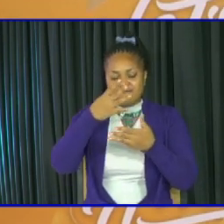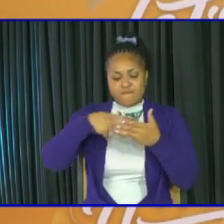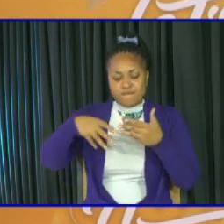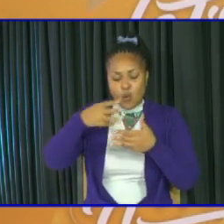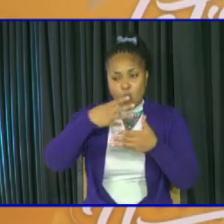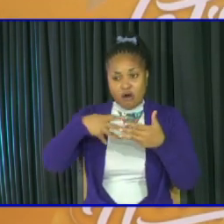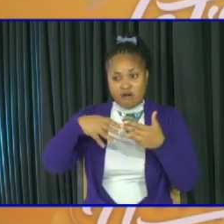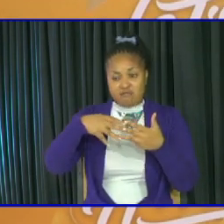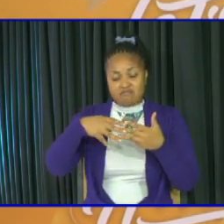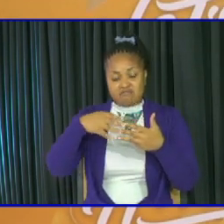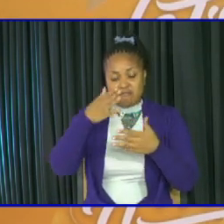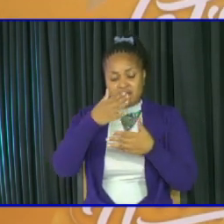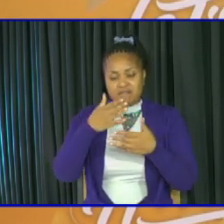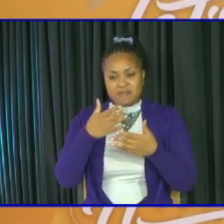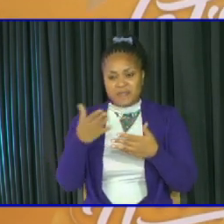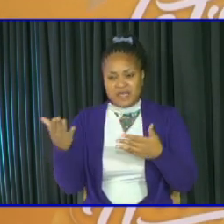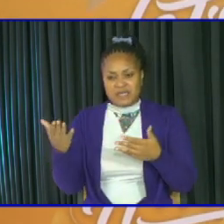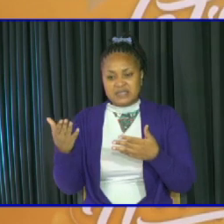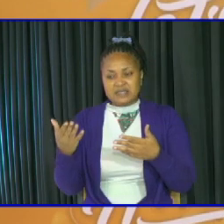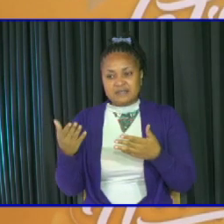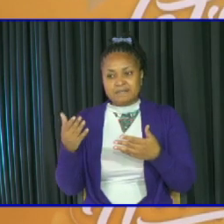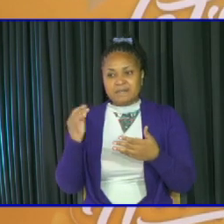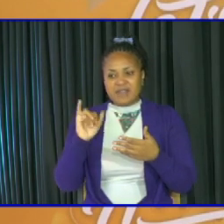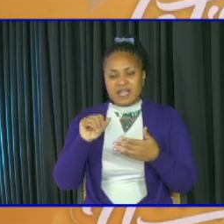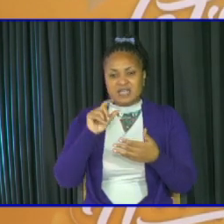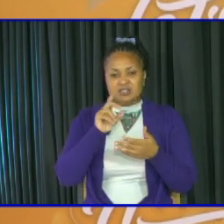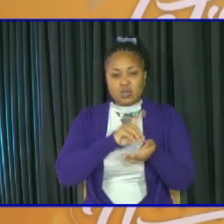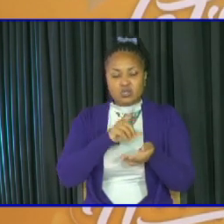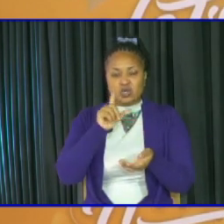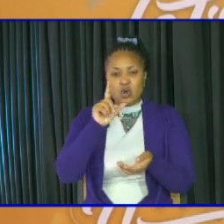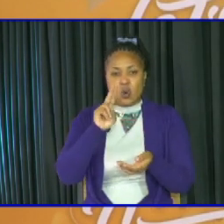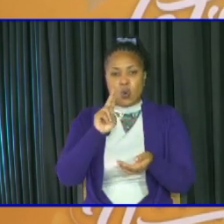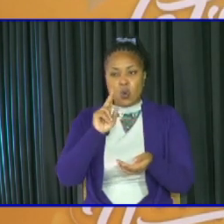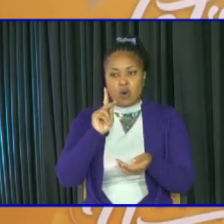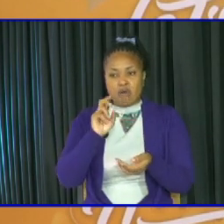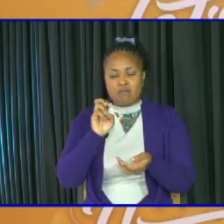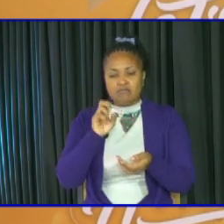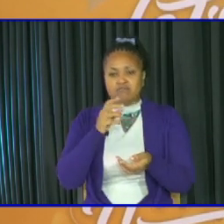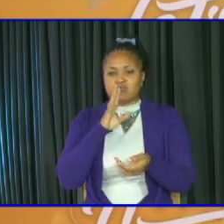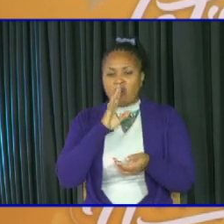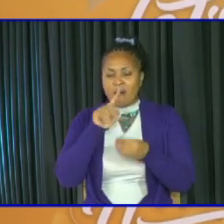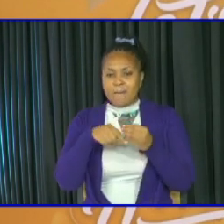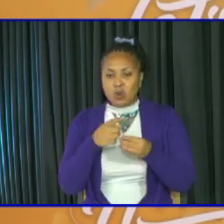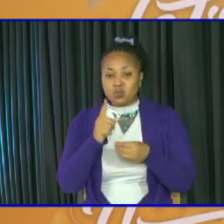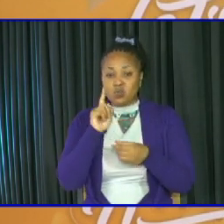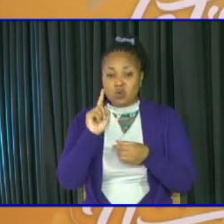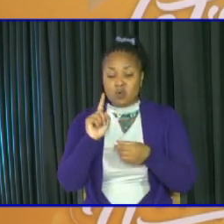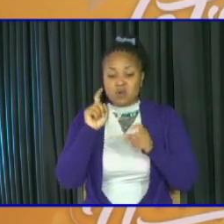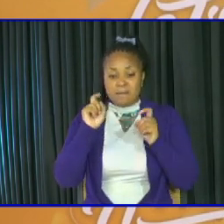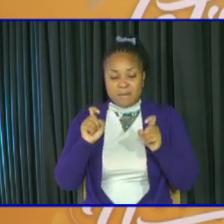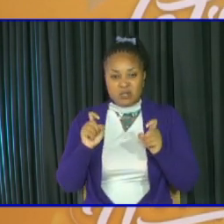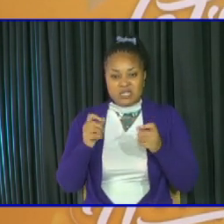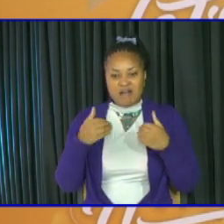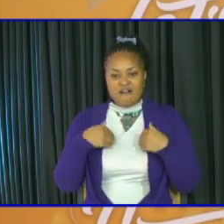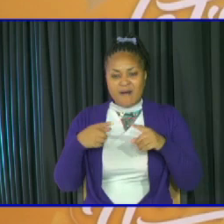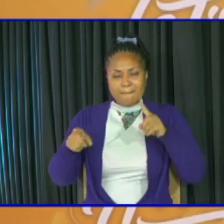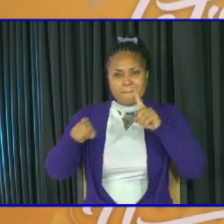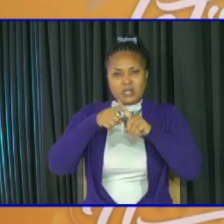verse 52. One, we must cultivate that positive mental